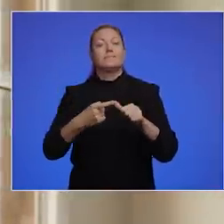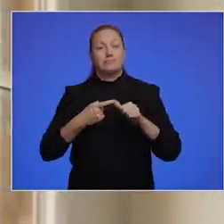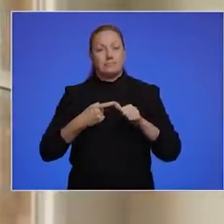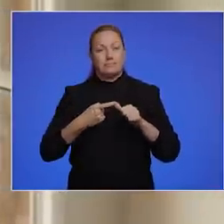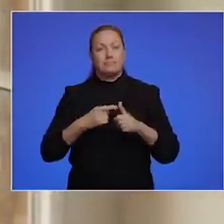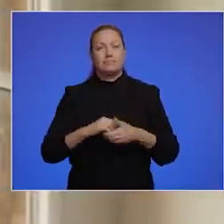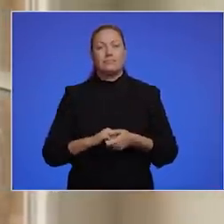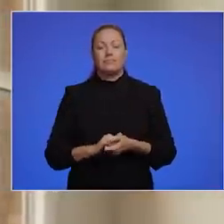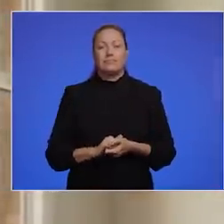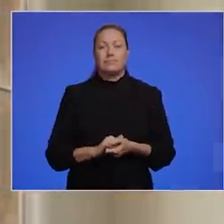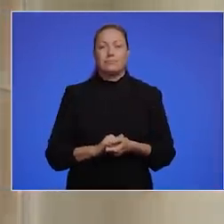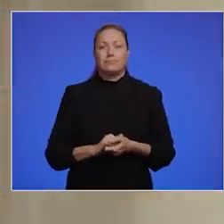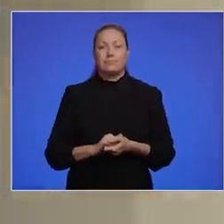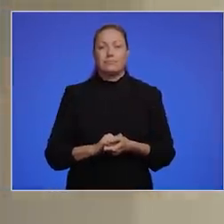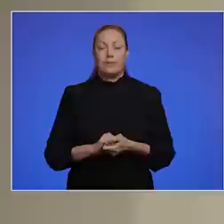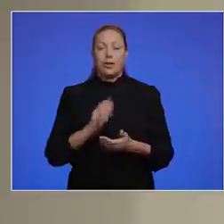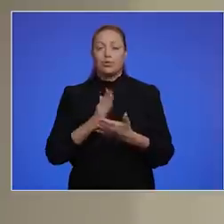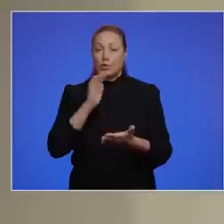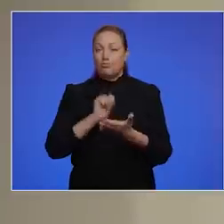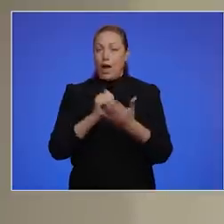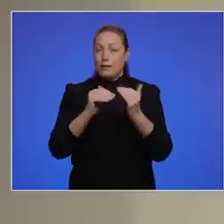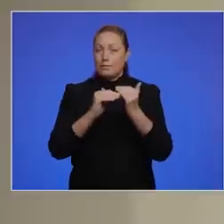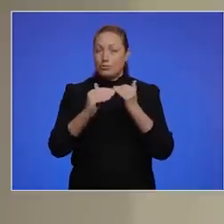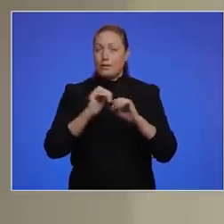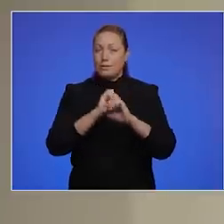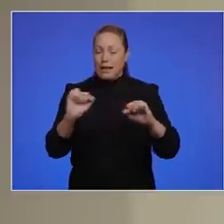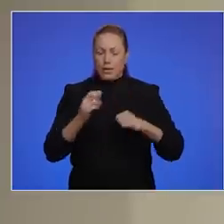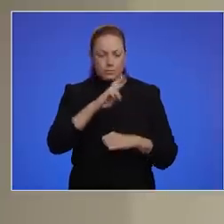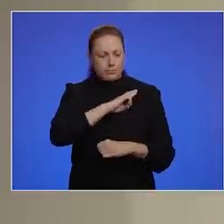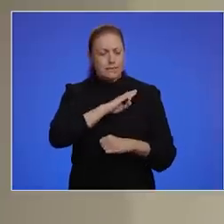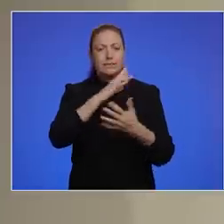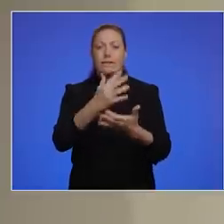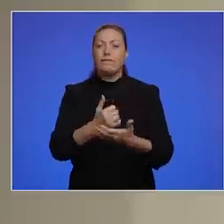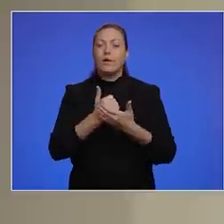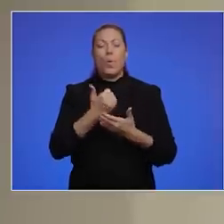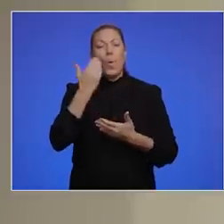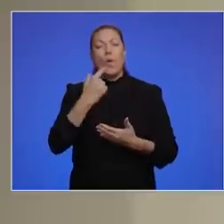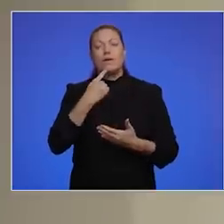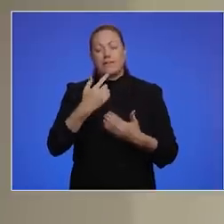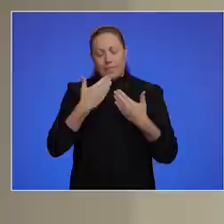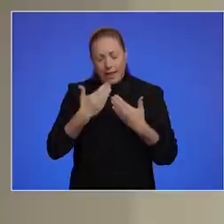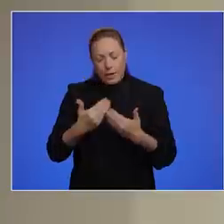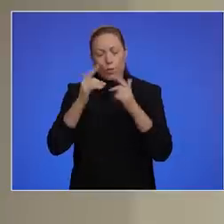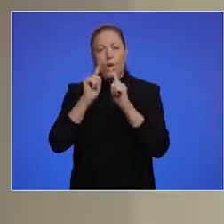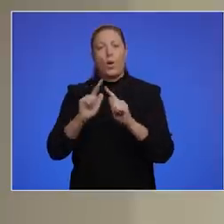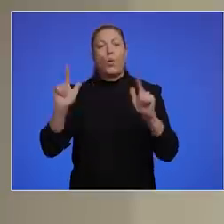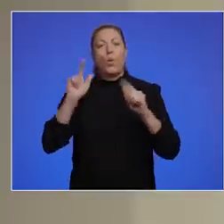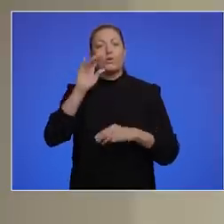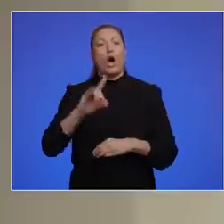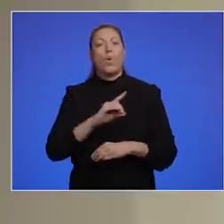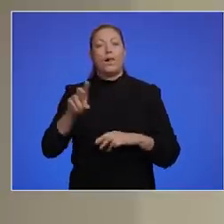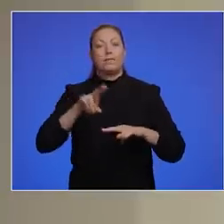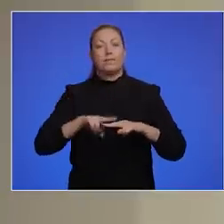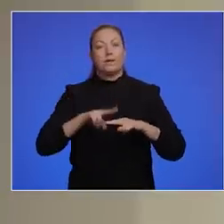God It is right and just It is truly right and just Our duty and our salvation Always and everywhere to give you thanks